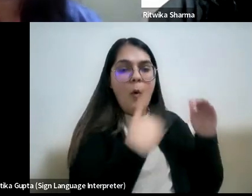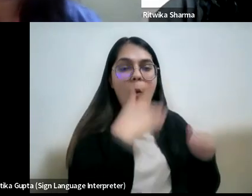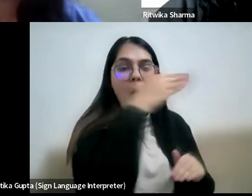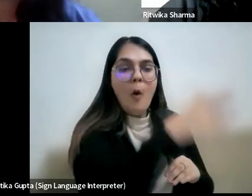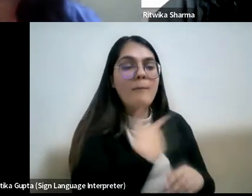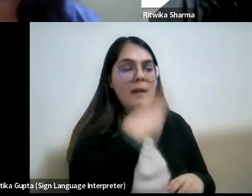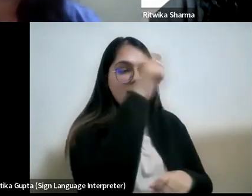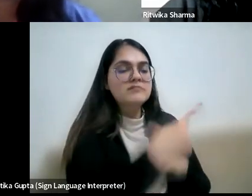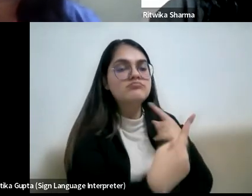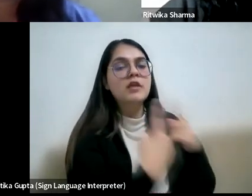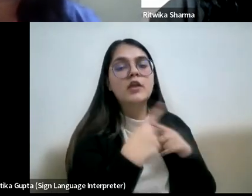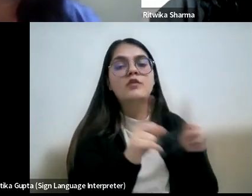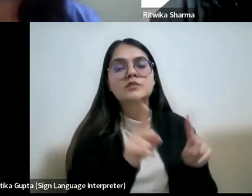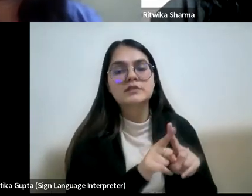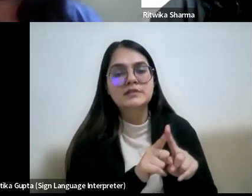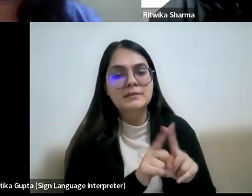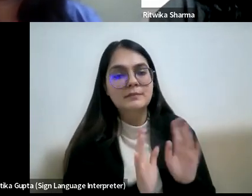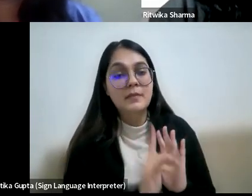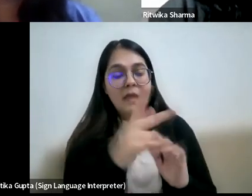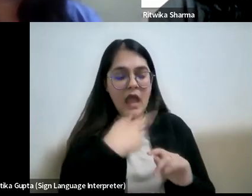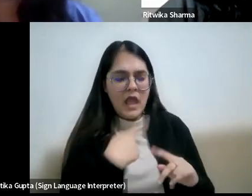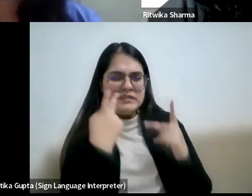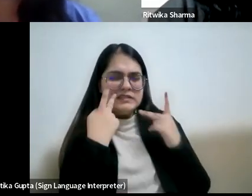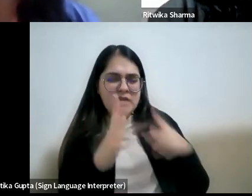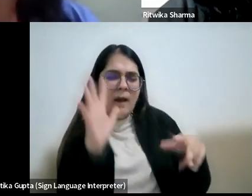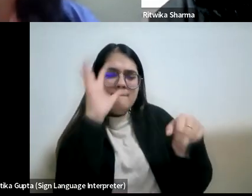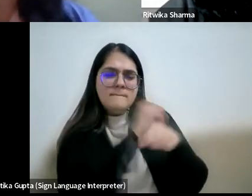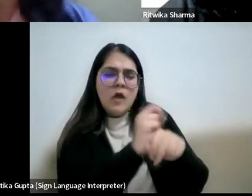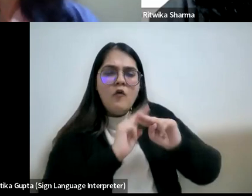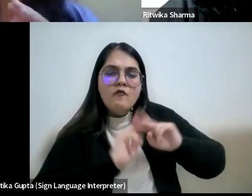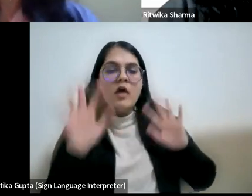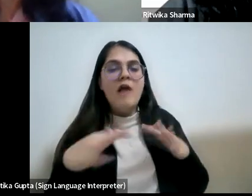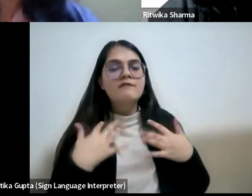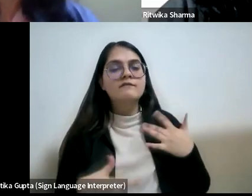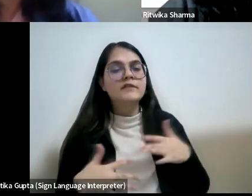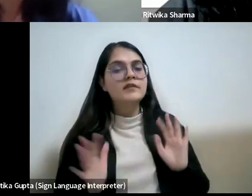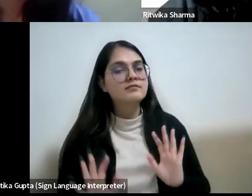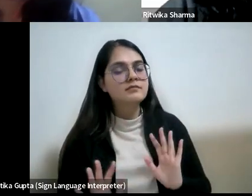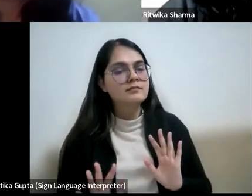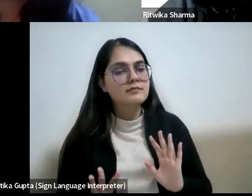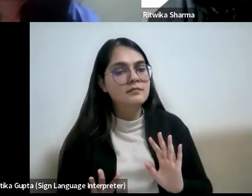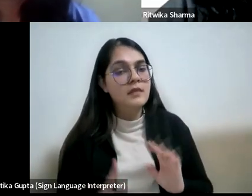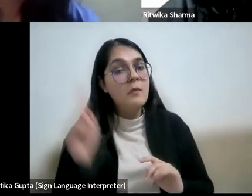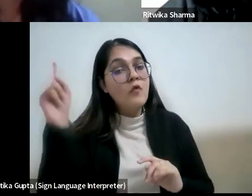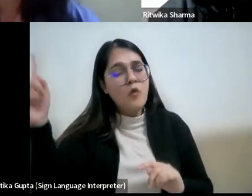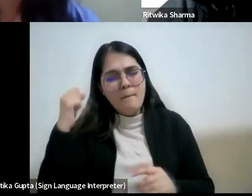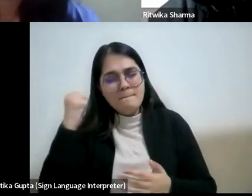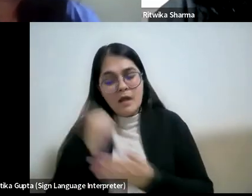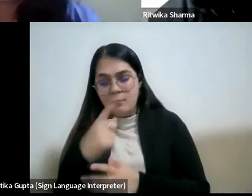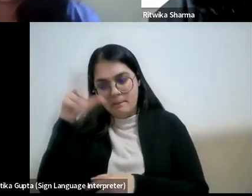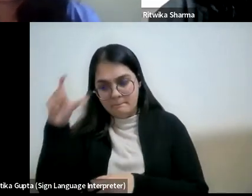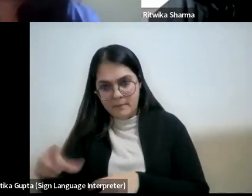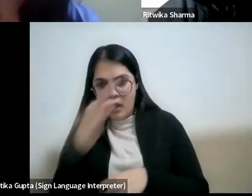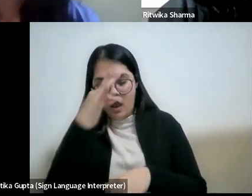you could see the fear in people, because they had to be very sure as to whom they're speaking with and why